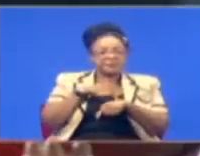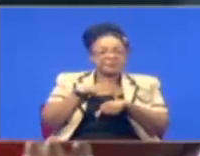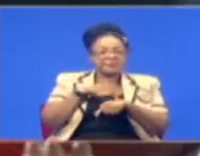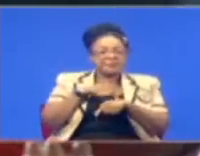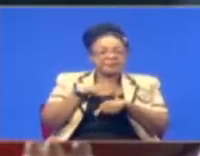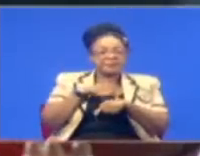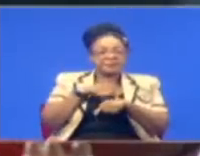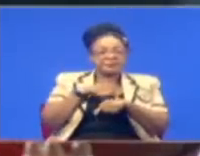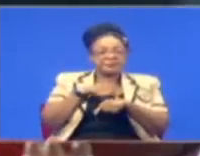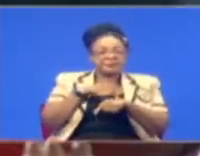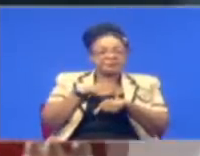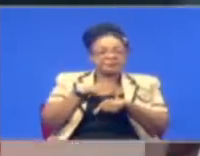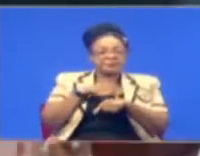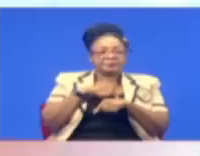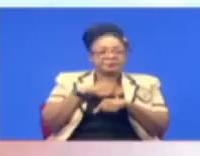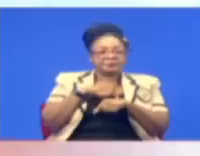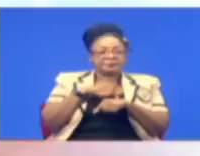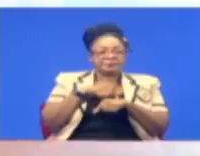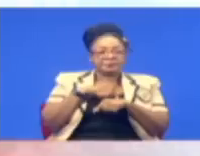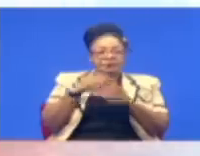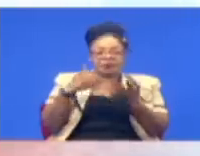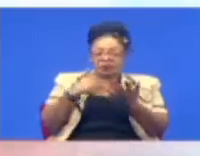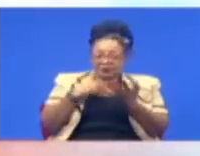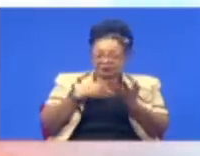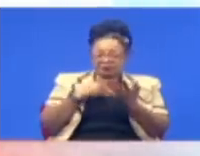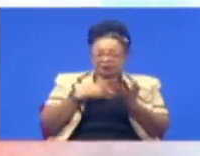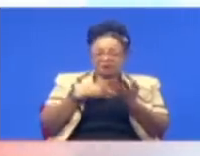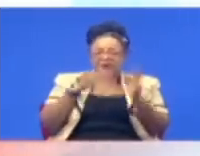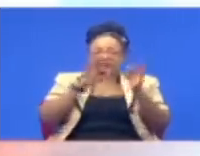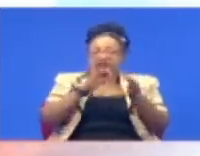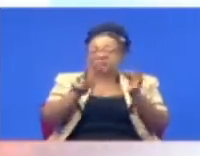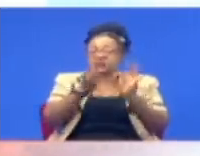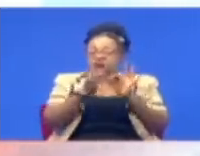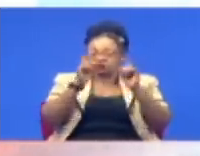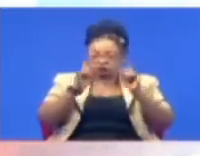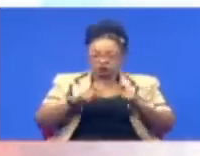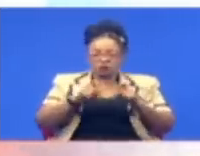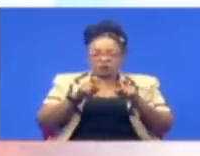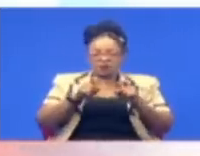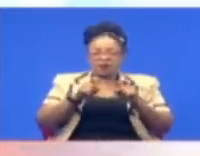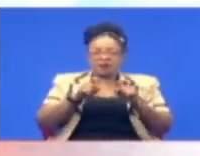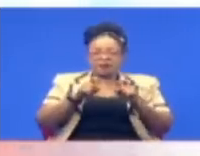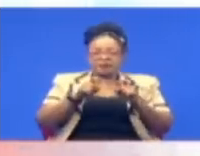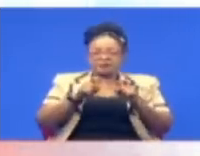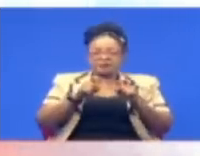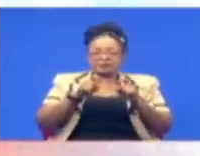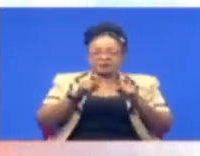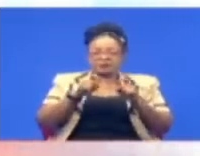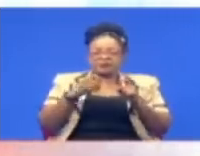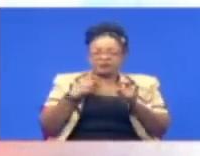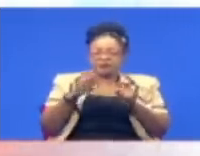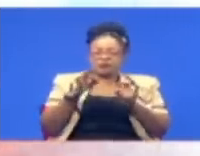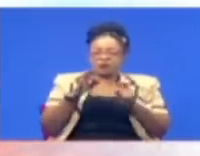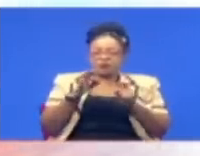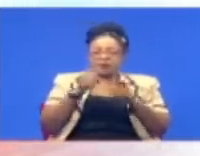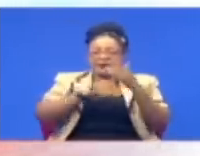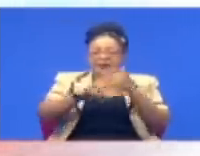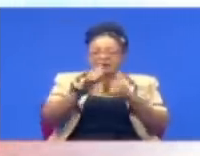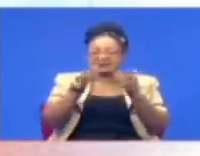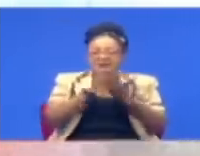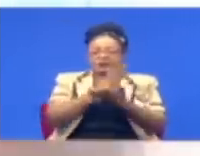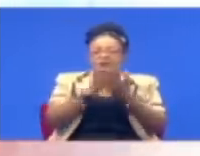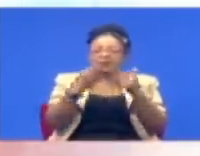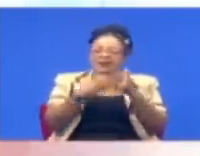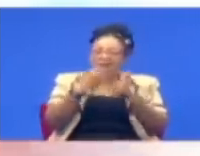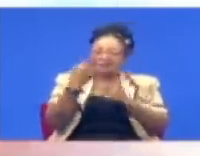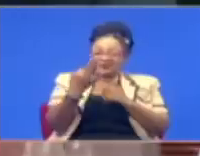was the conjunctive interpretation should be given to Section 83? I know it's a difficult, but you have